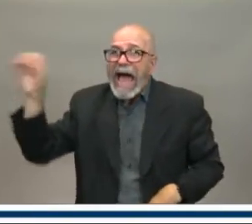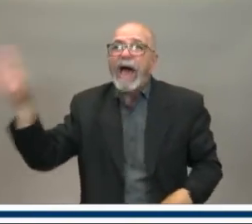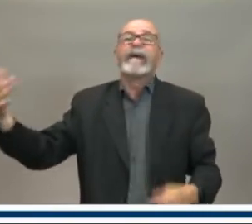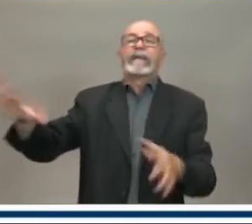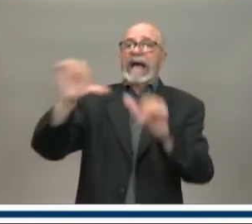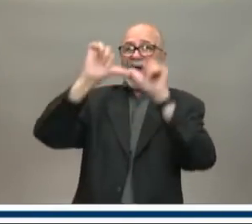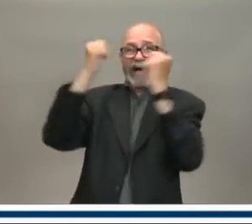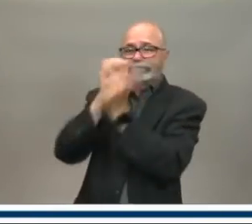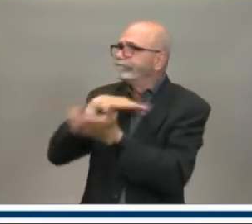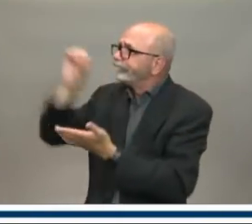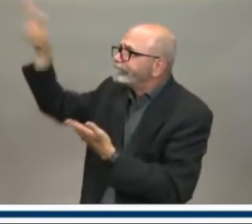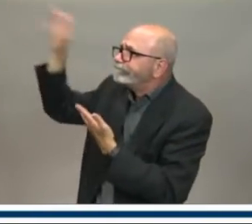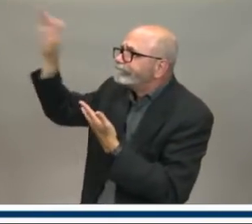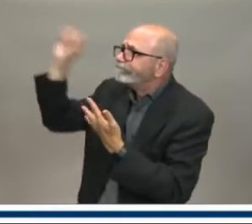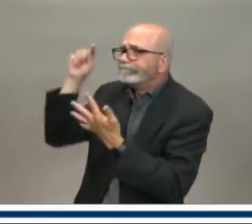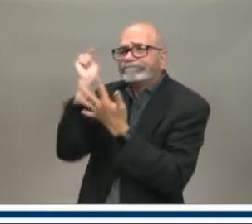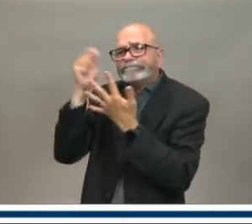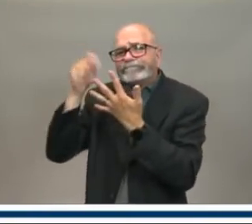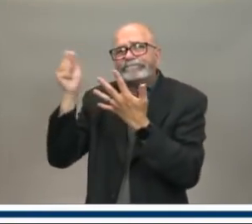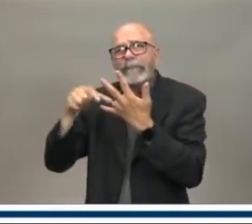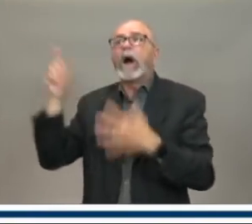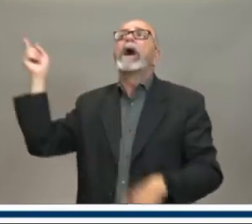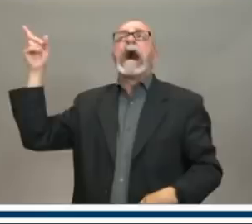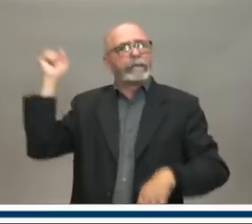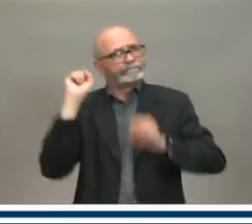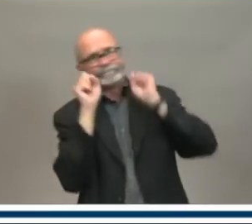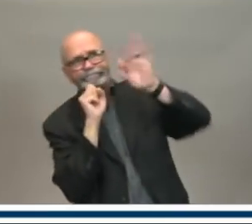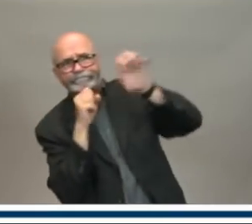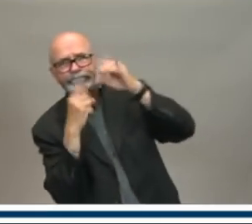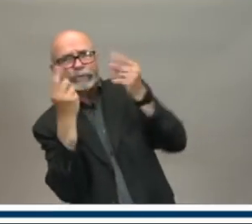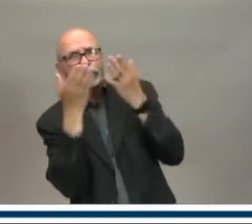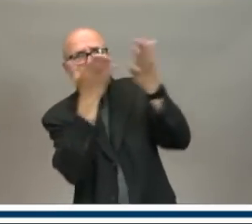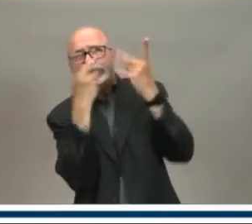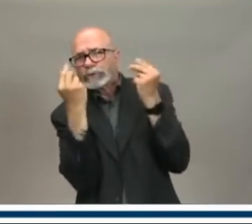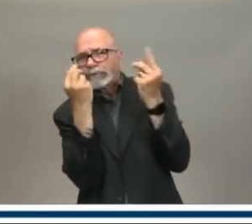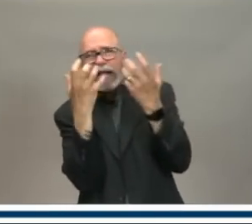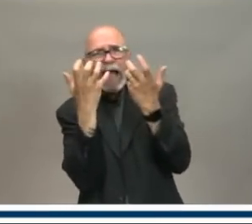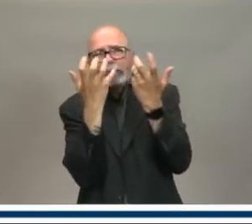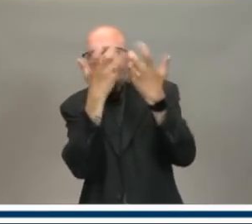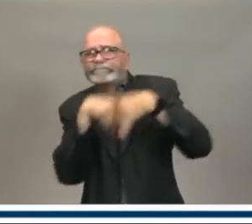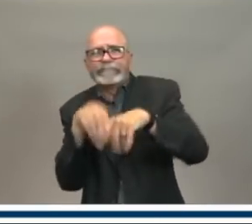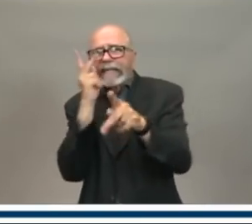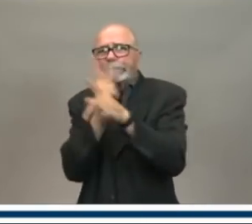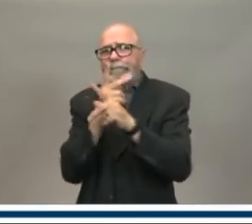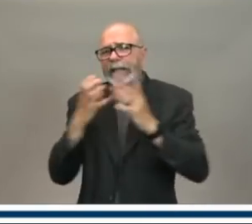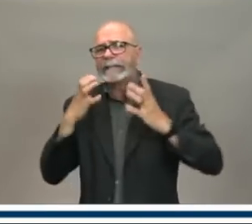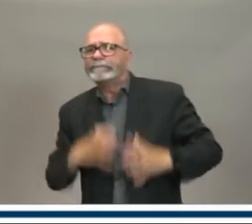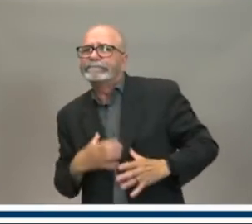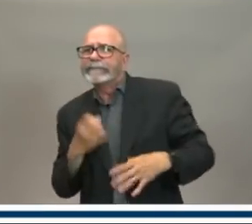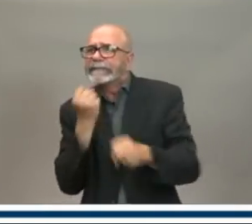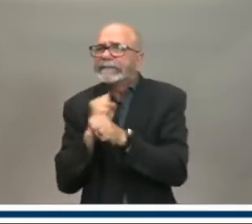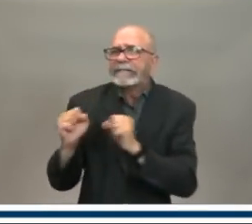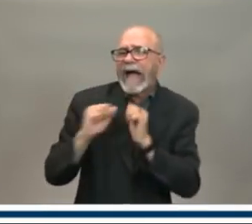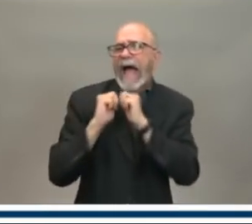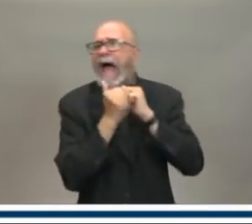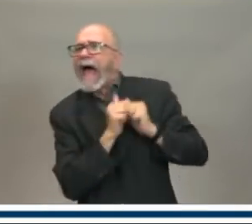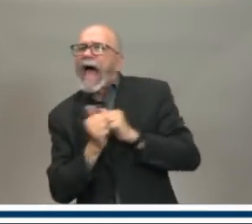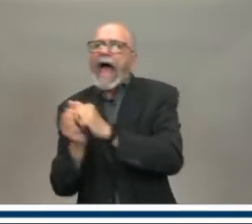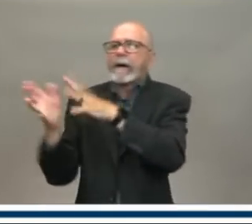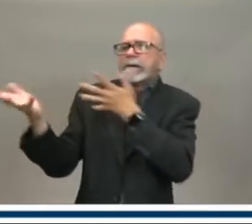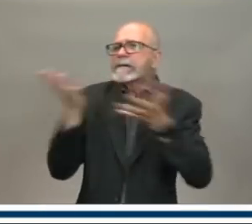how they believe they can best operate to keep their customers safe, and it would be prudent on our part as we look at those to analyze them and put them through the